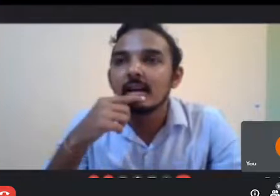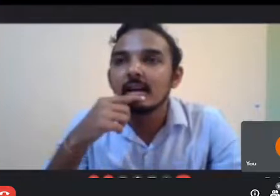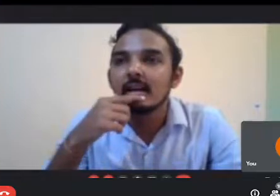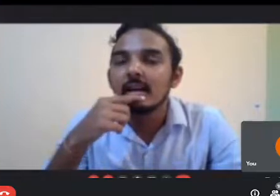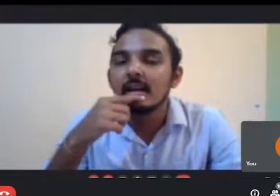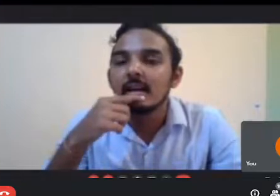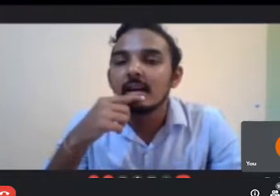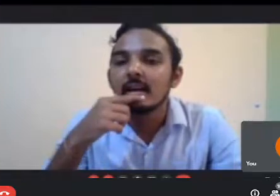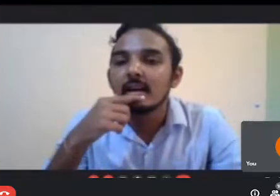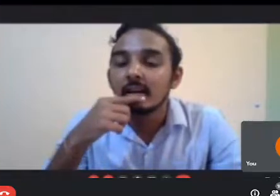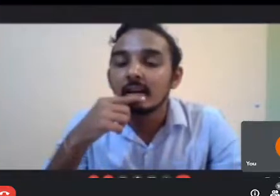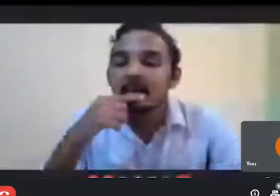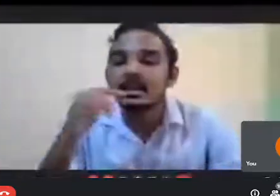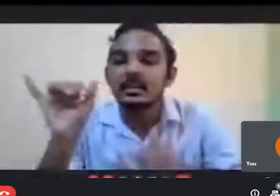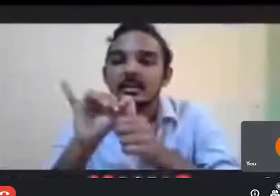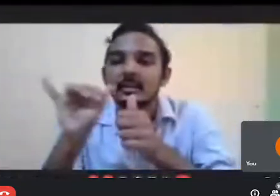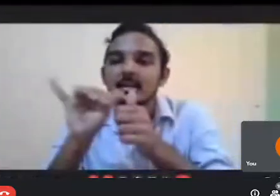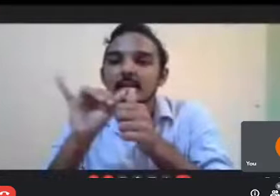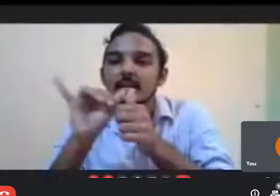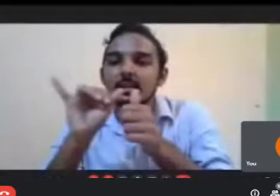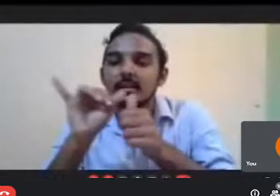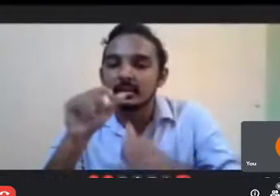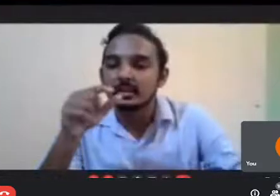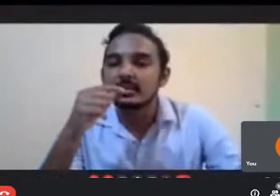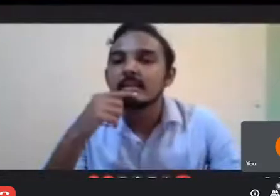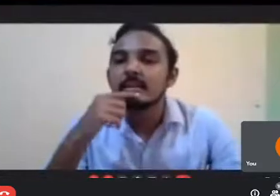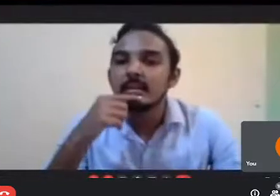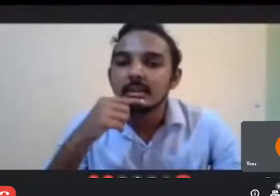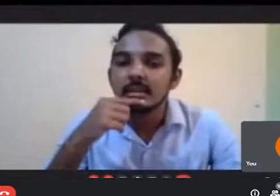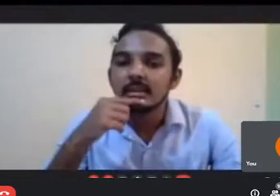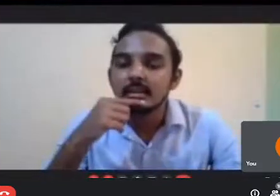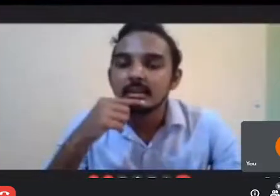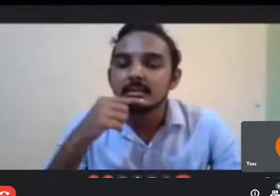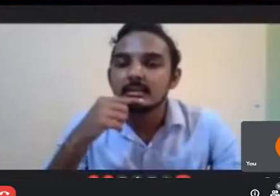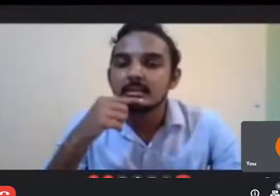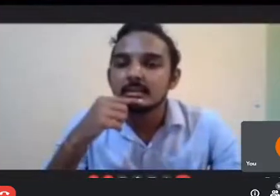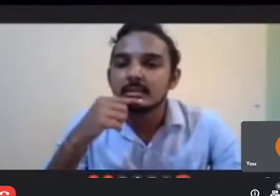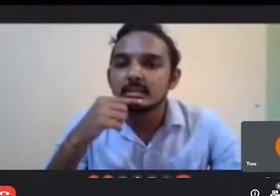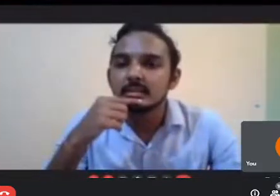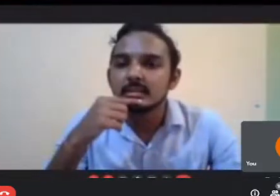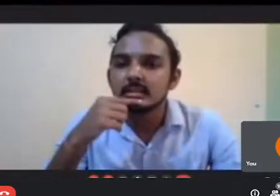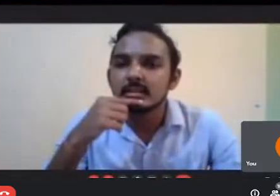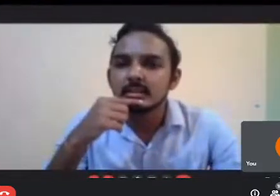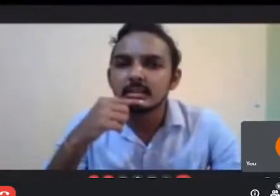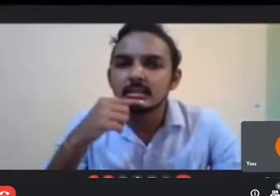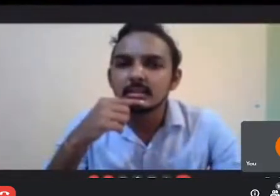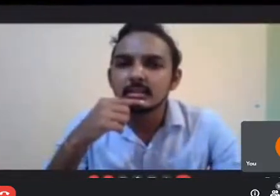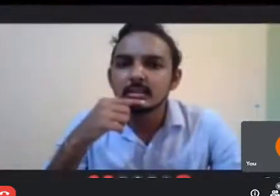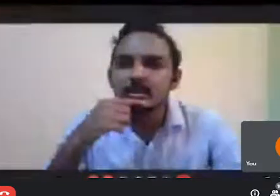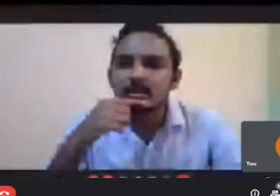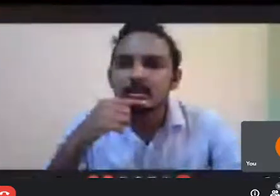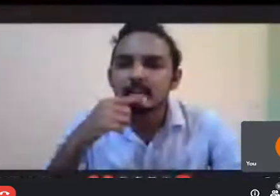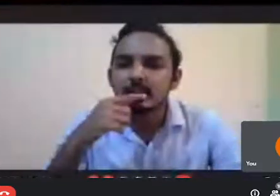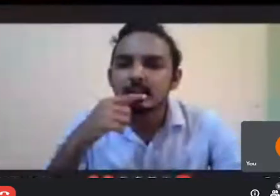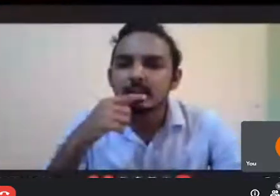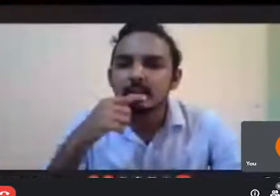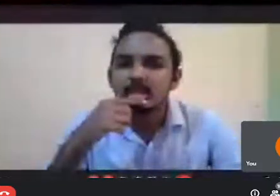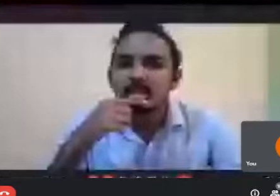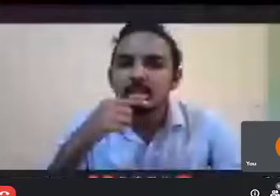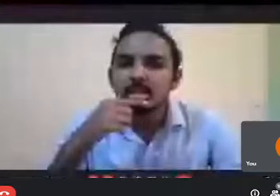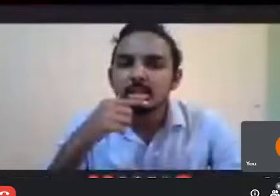Oh yes, Alka, it is who is just letting us know that we have to be a little aware that the YouTube live stream has to